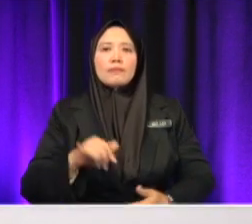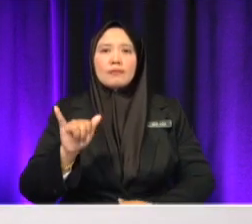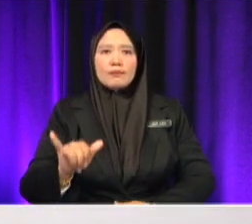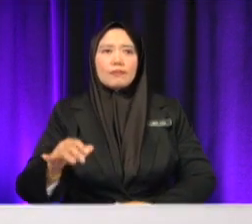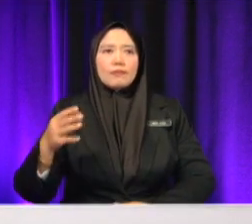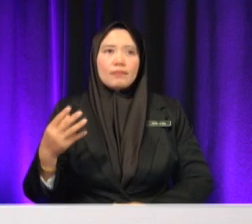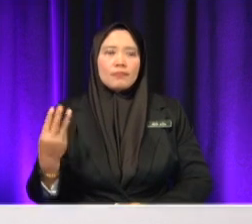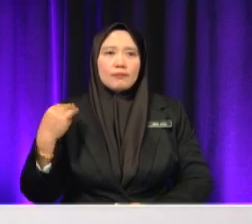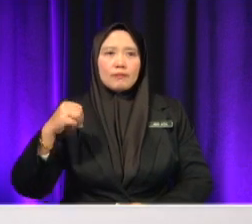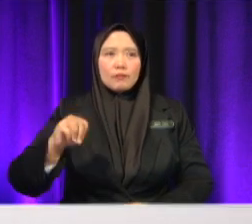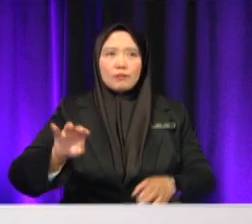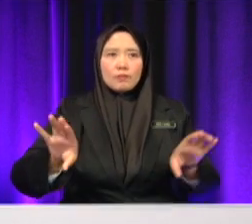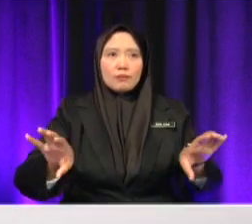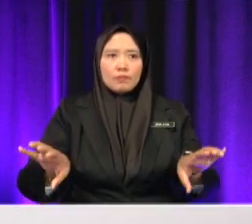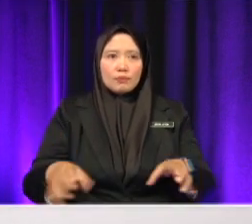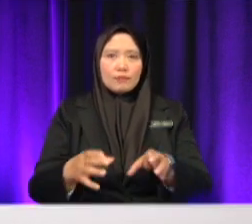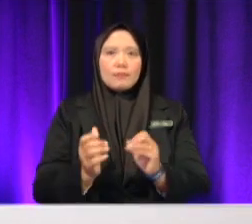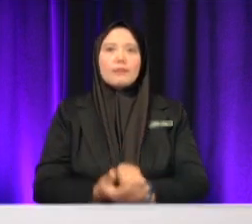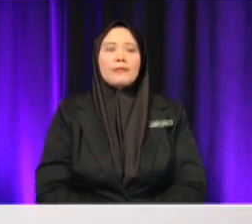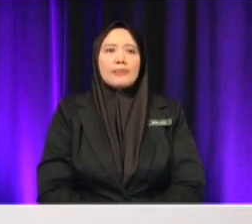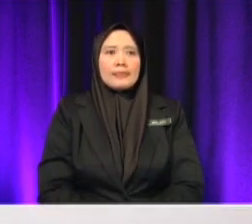anyone? Oh yeah, Alicia.